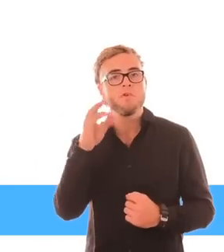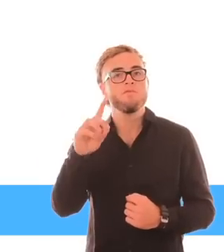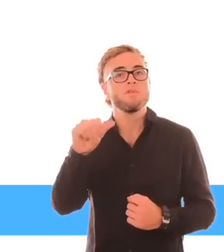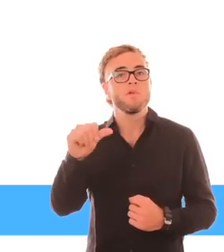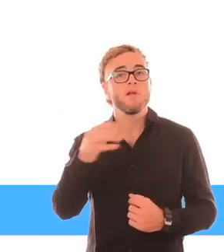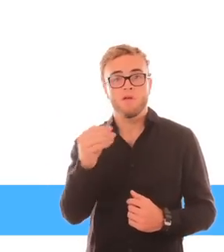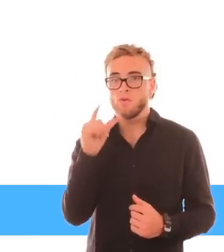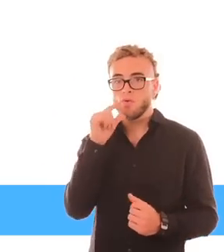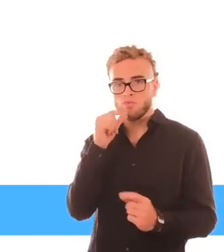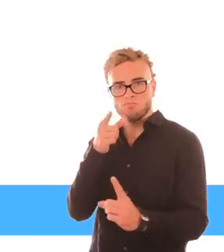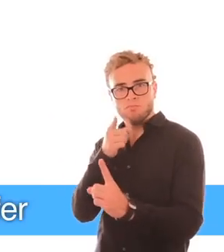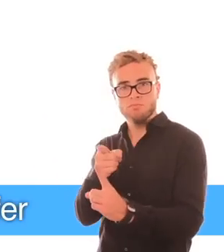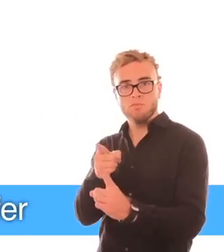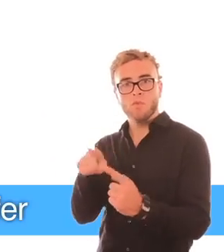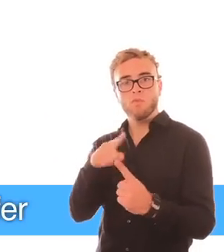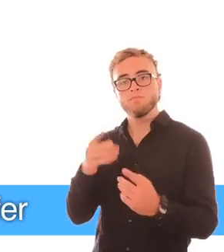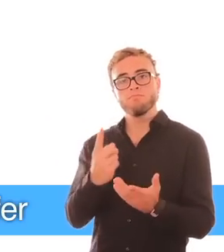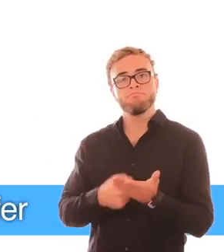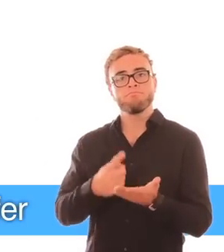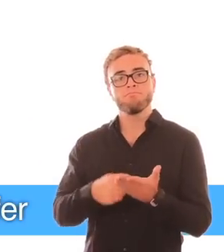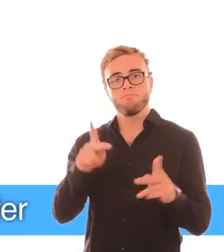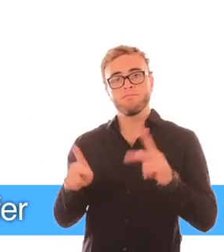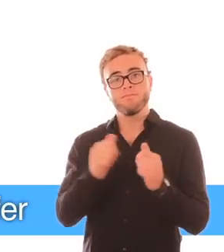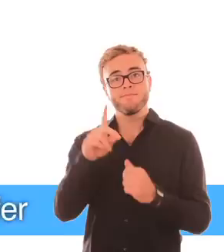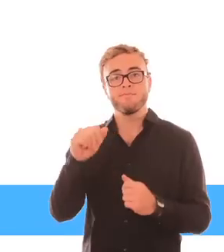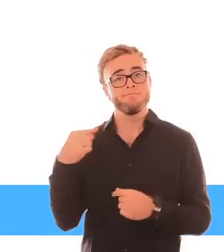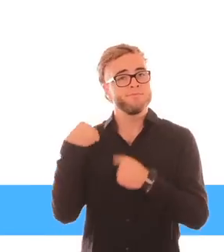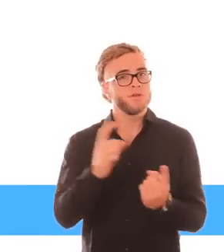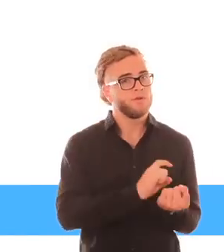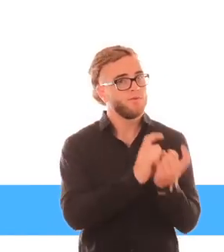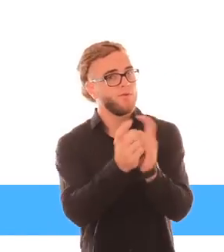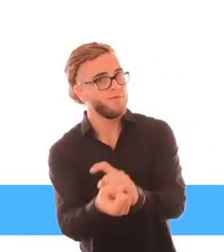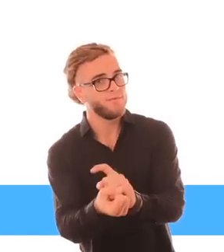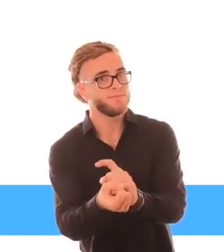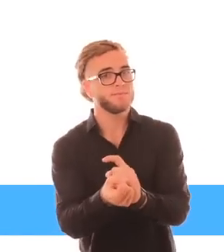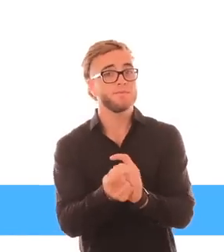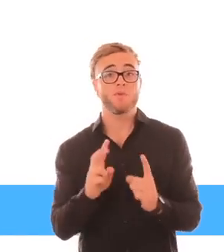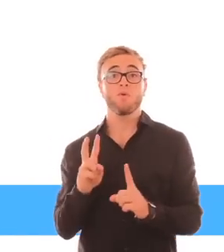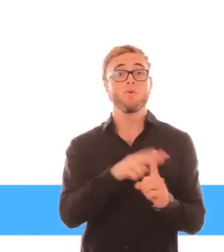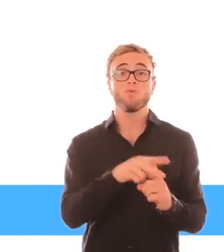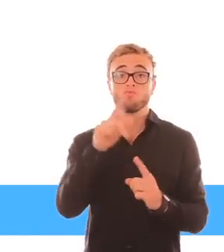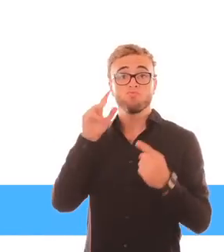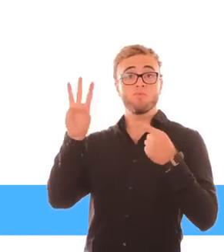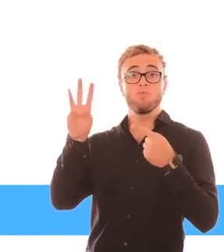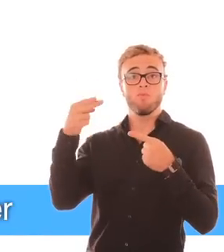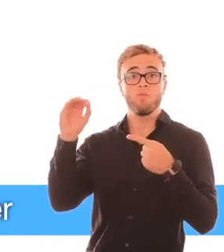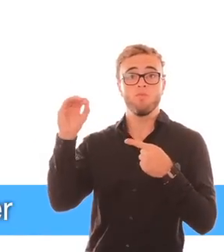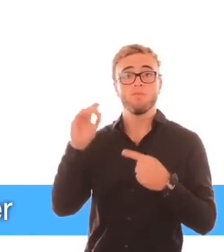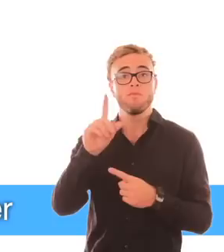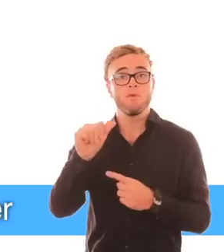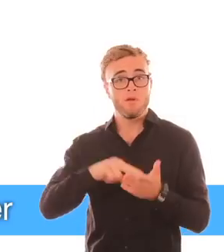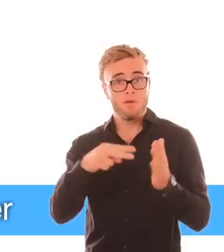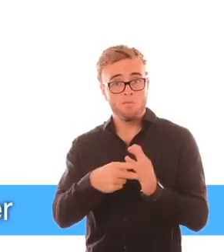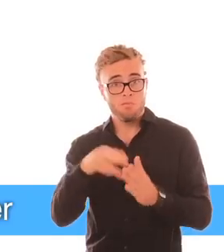Our understanding of disability and who we are talking about when we refer to people with disabilities has evolved over time. According